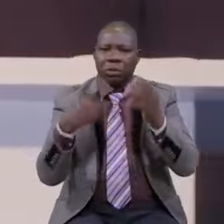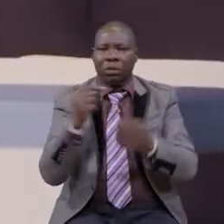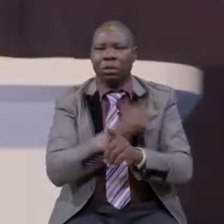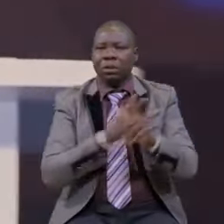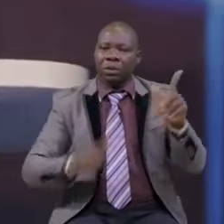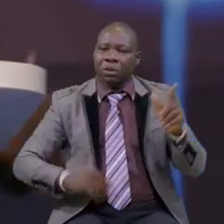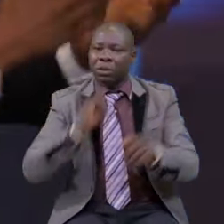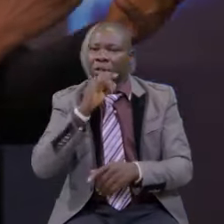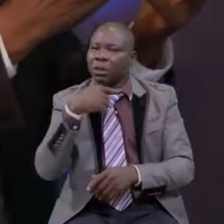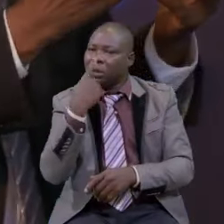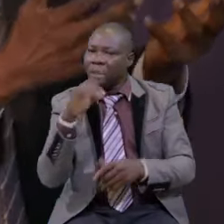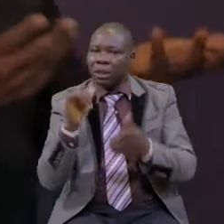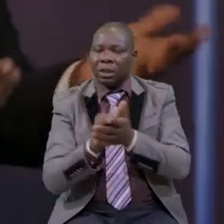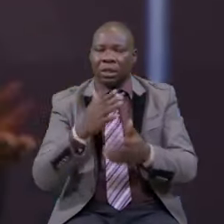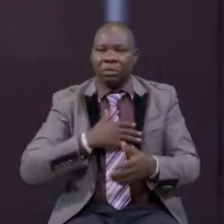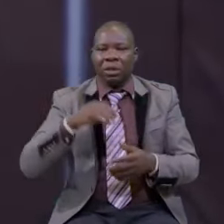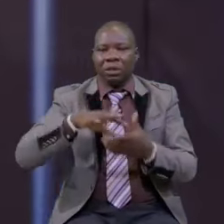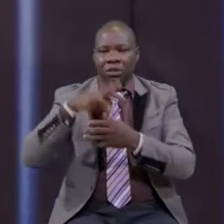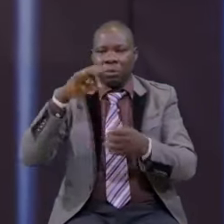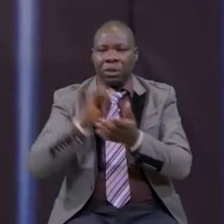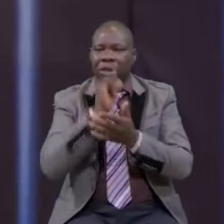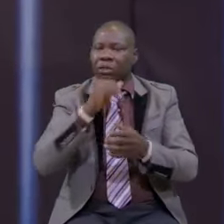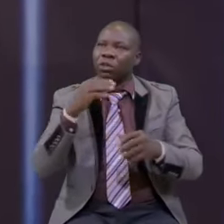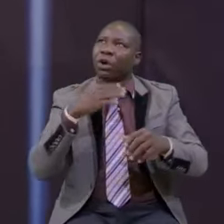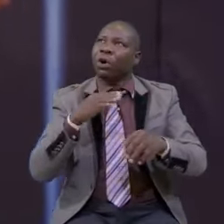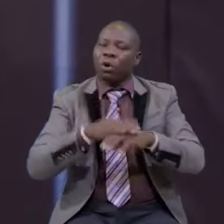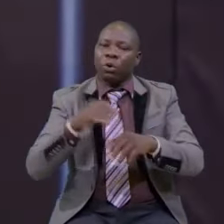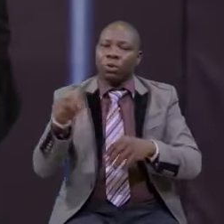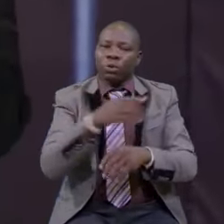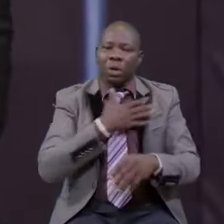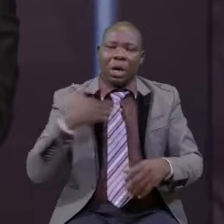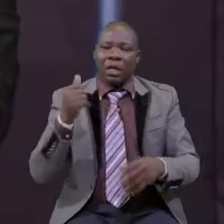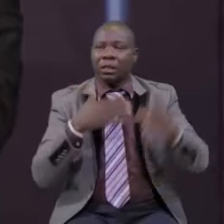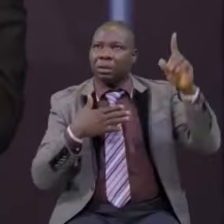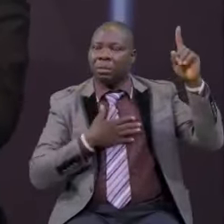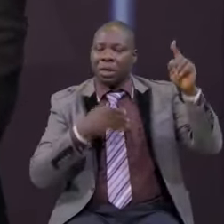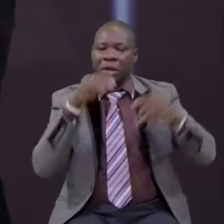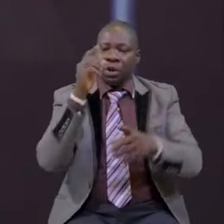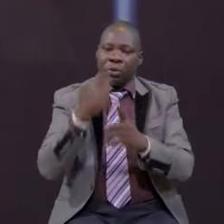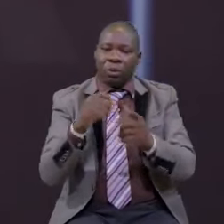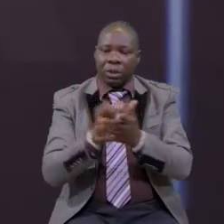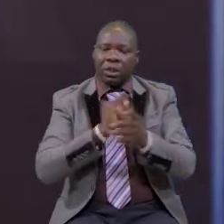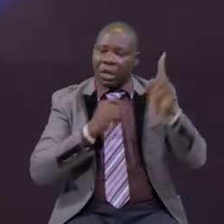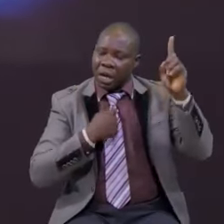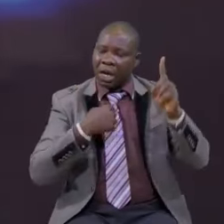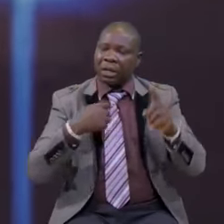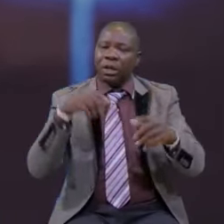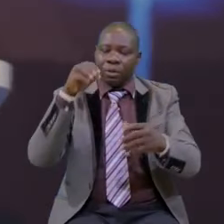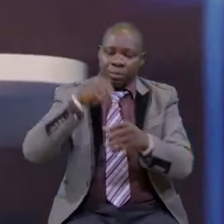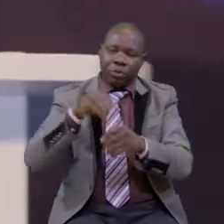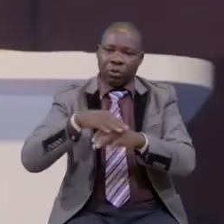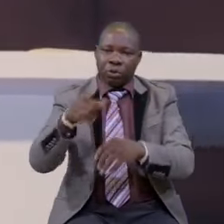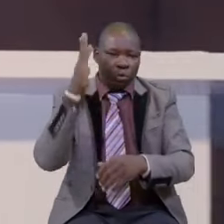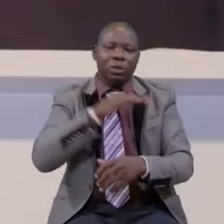"My Spirit that support you, and my words that I put in your mouth shall not depart." And we look at 1